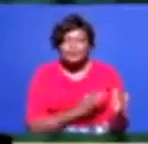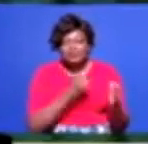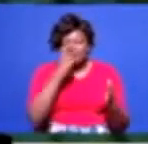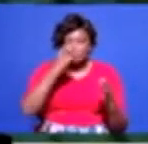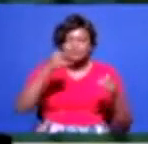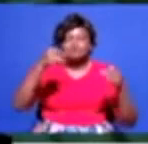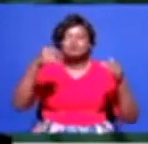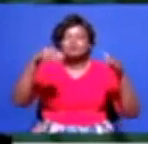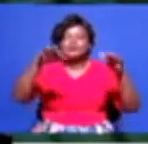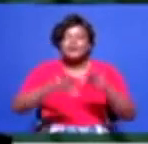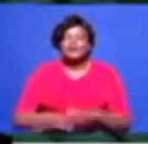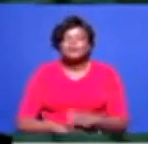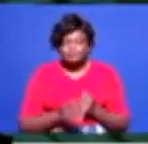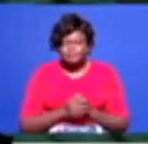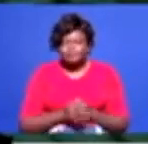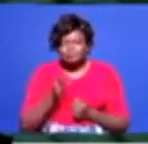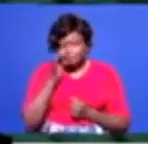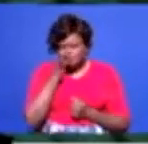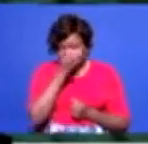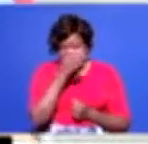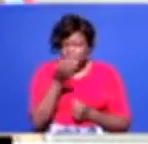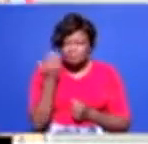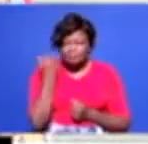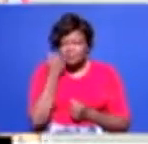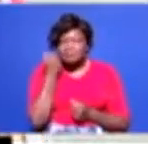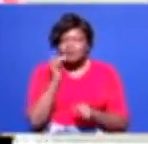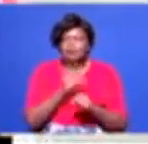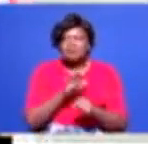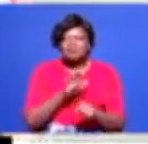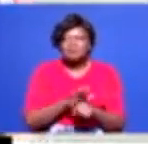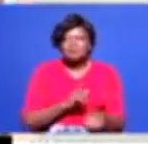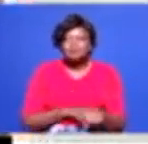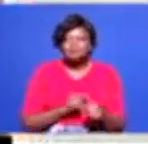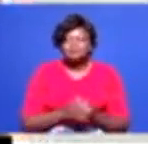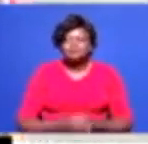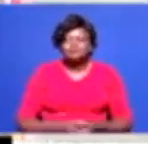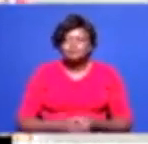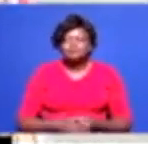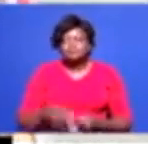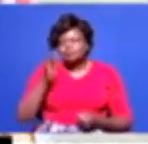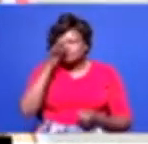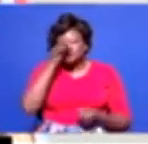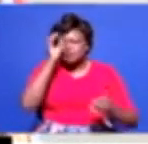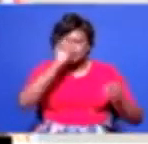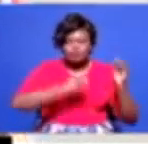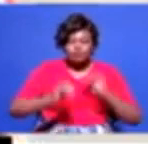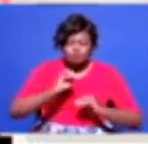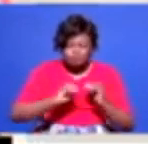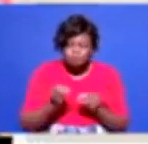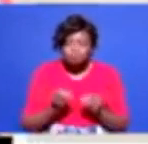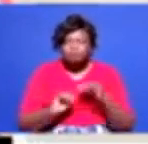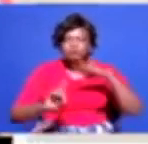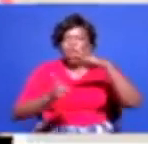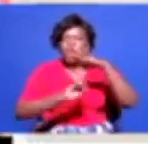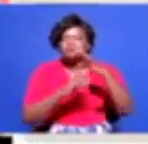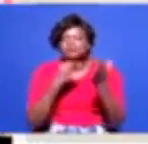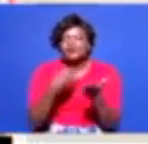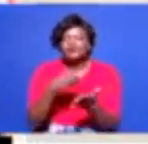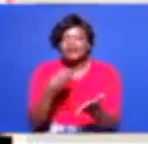ofisini, Kibaki amekuwa akiugua mara kwa mara. His contributions in the Ministry of